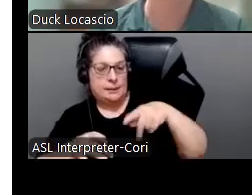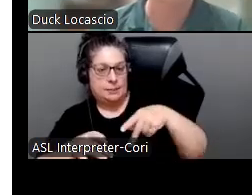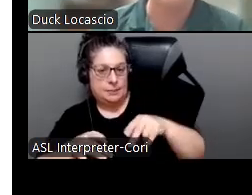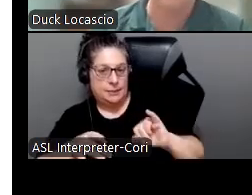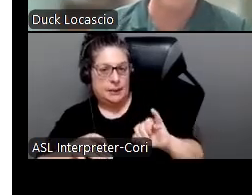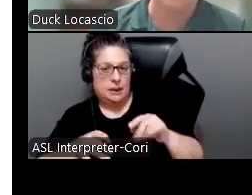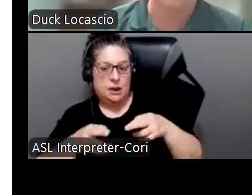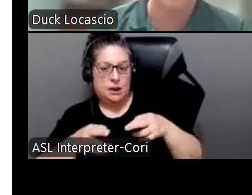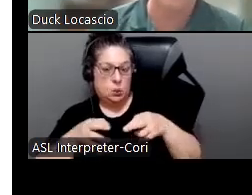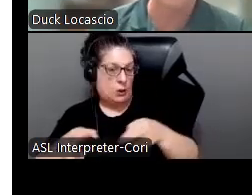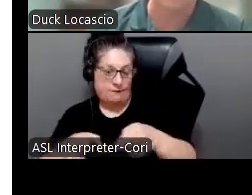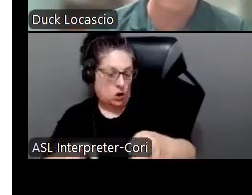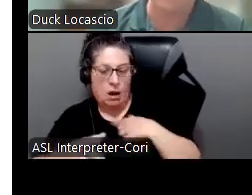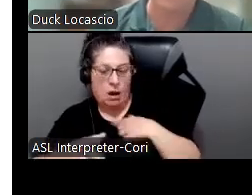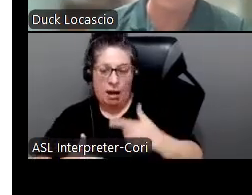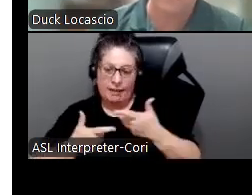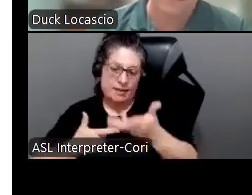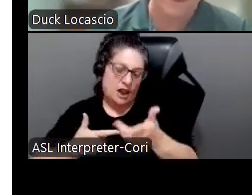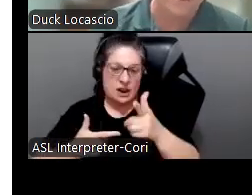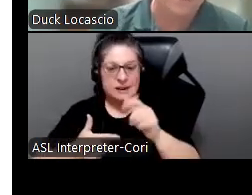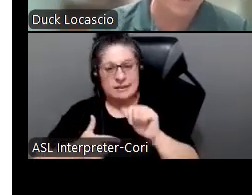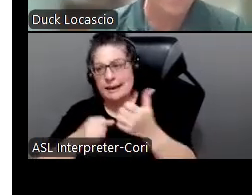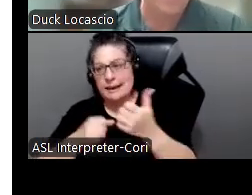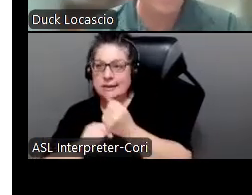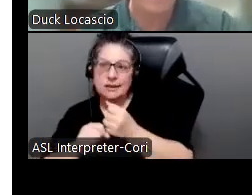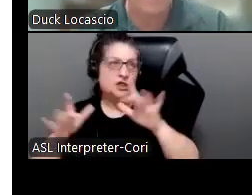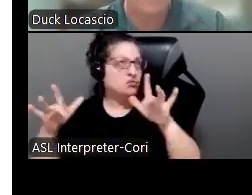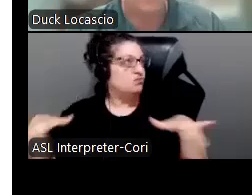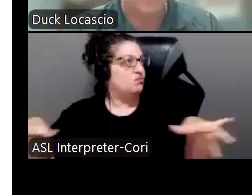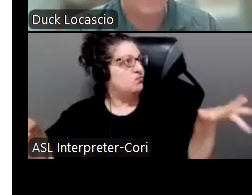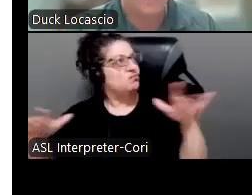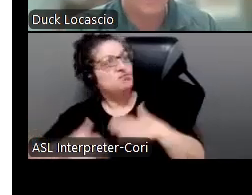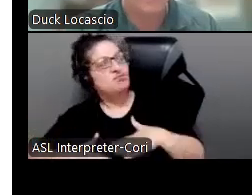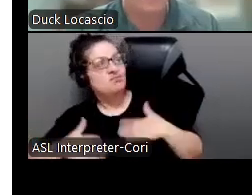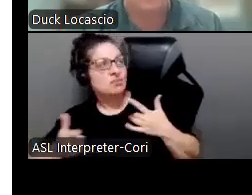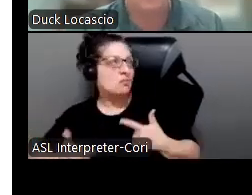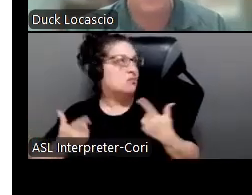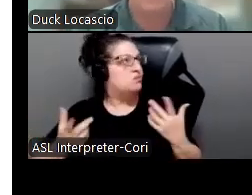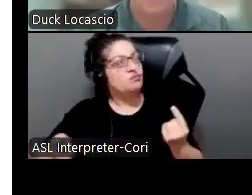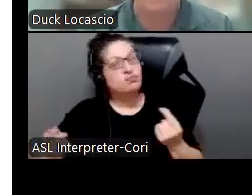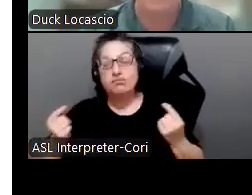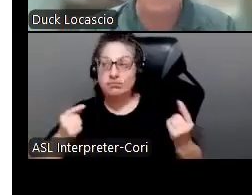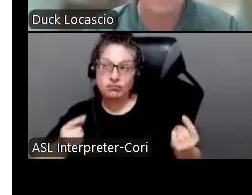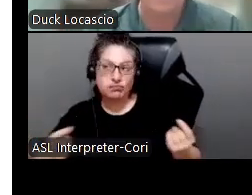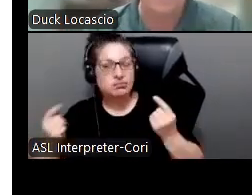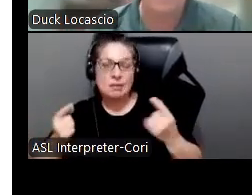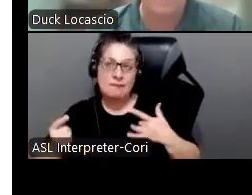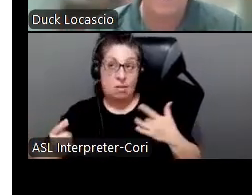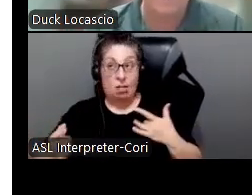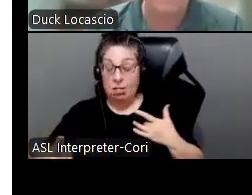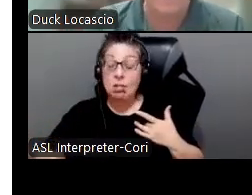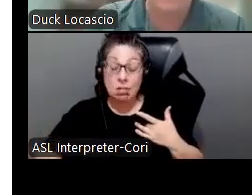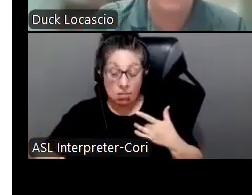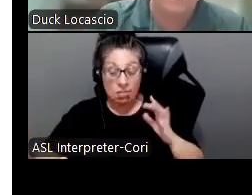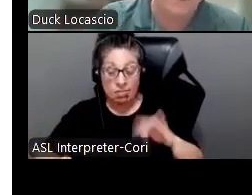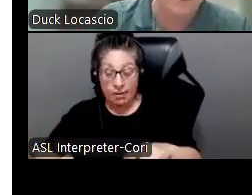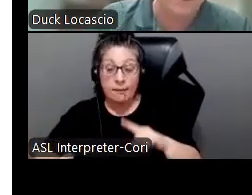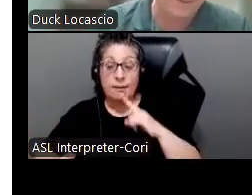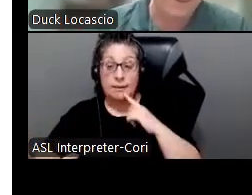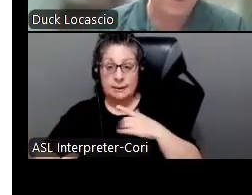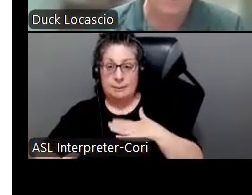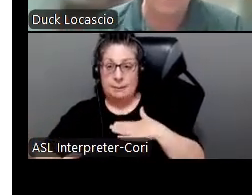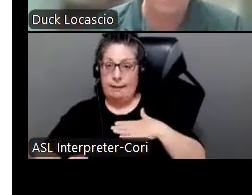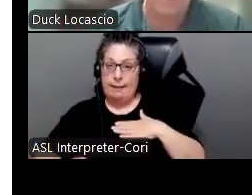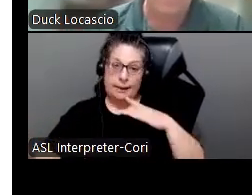I lived there for 10 years in the middle of nowhere, just enjoying life and doing what I felt like I was meant to